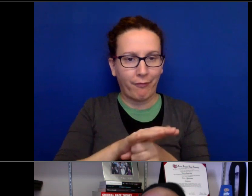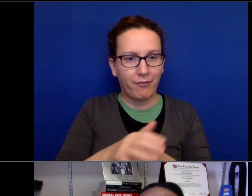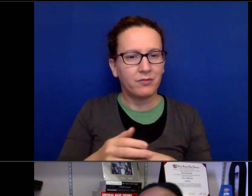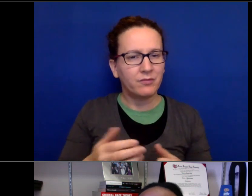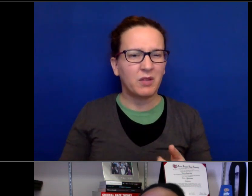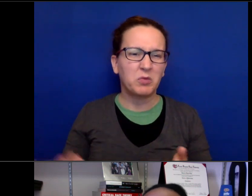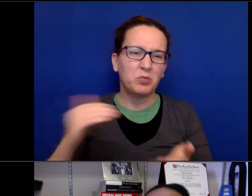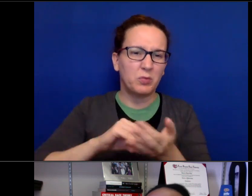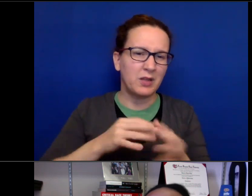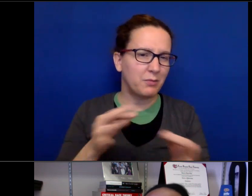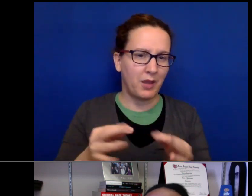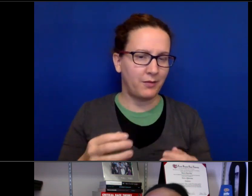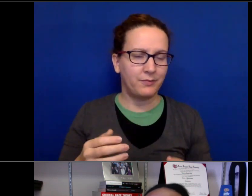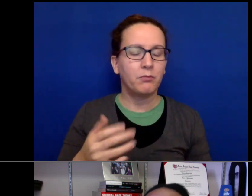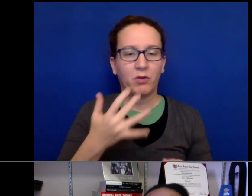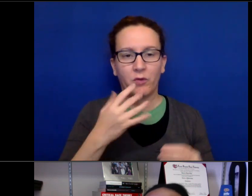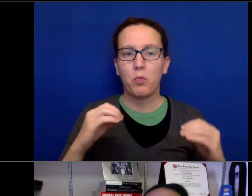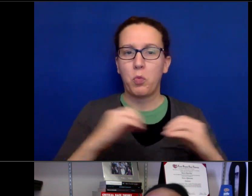this.